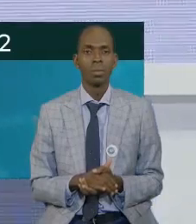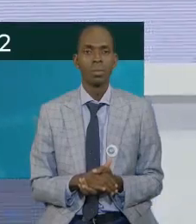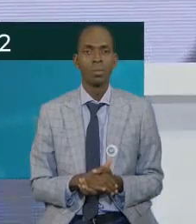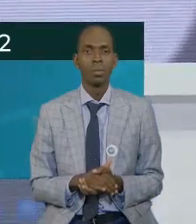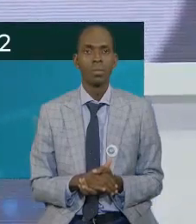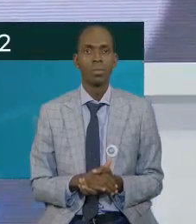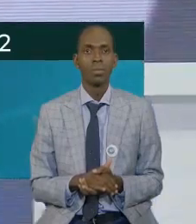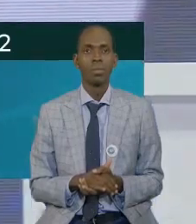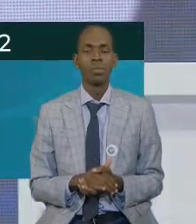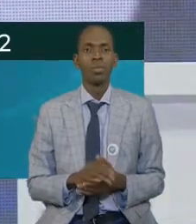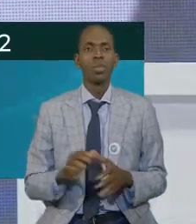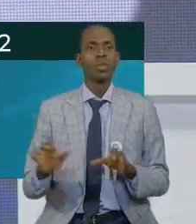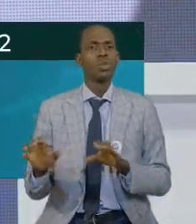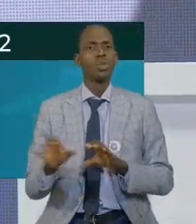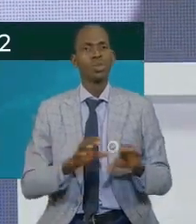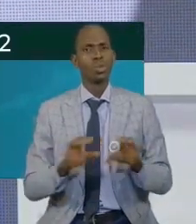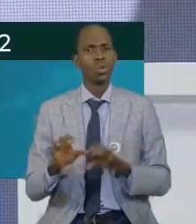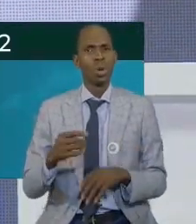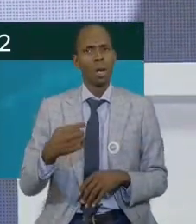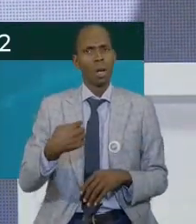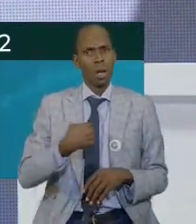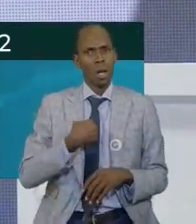do I be